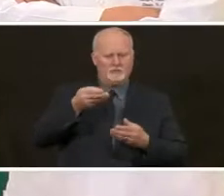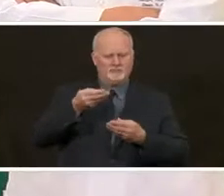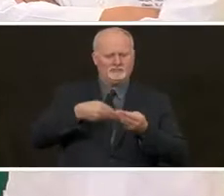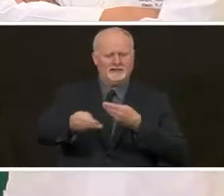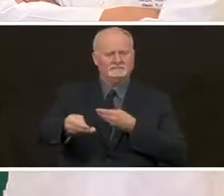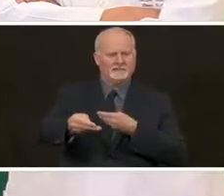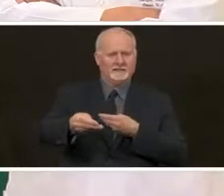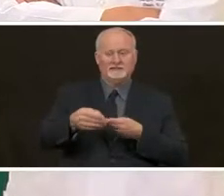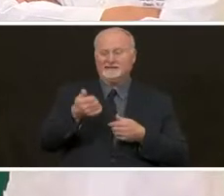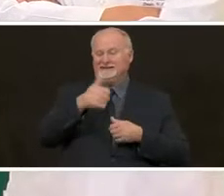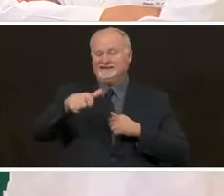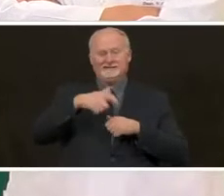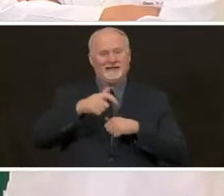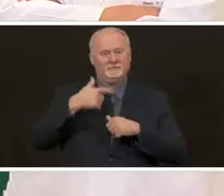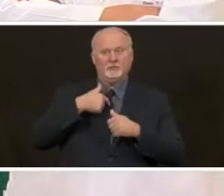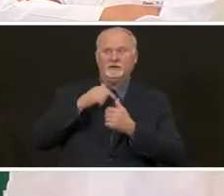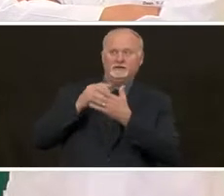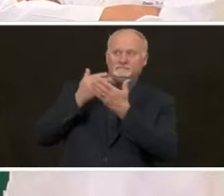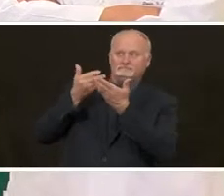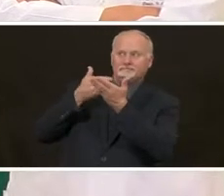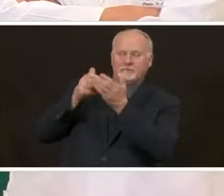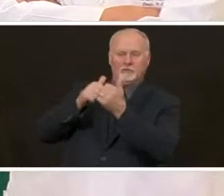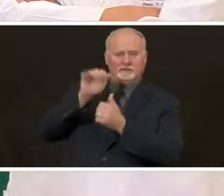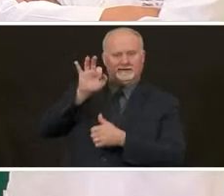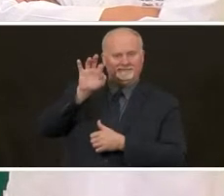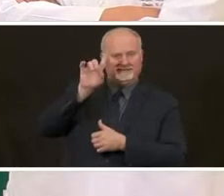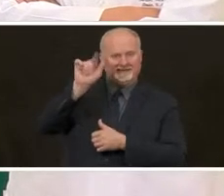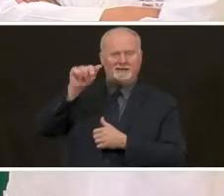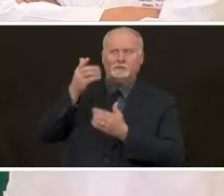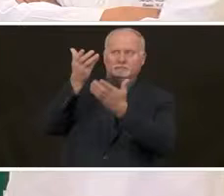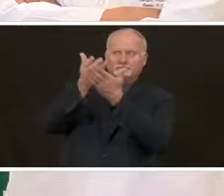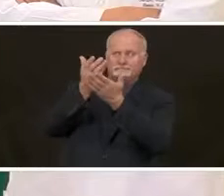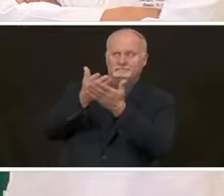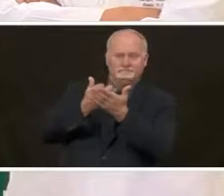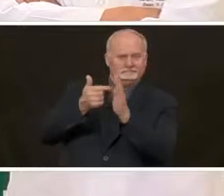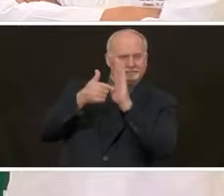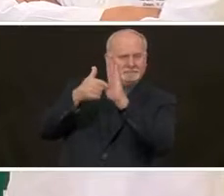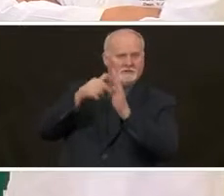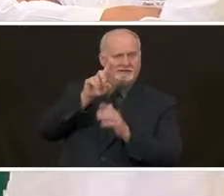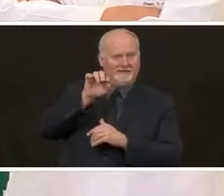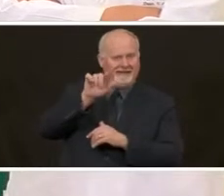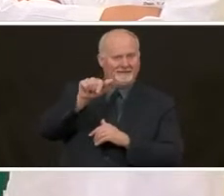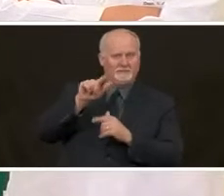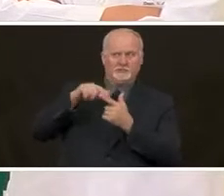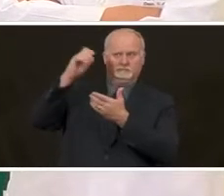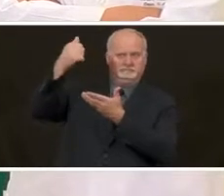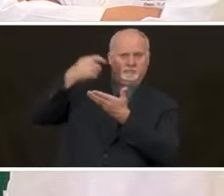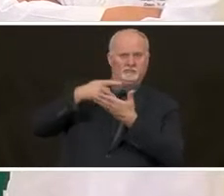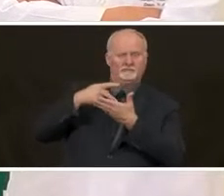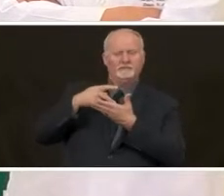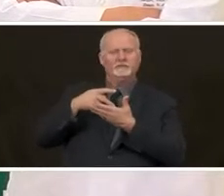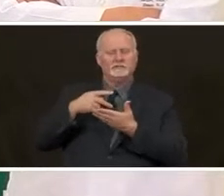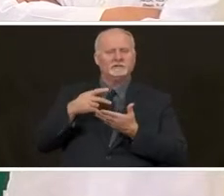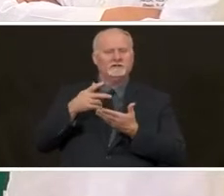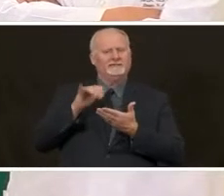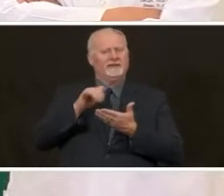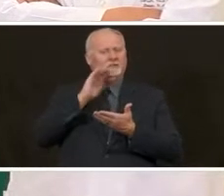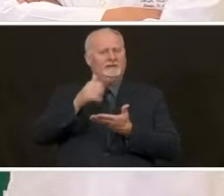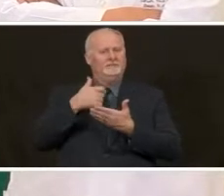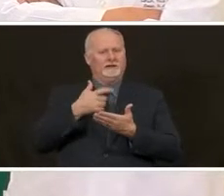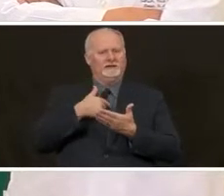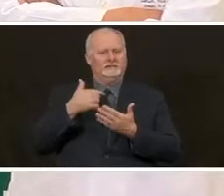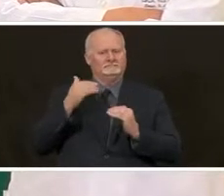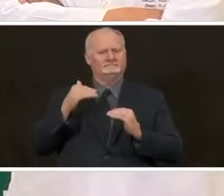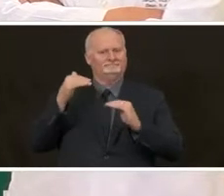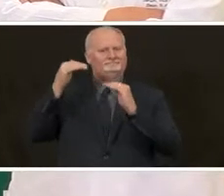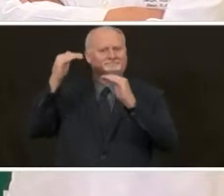opportunity to interact with the FDA, be able to demonstrate data, and be able to gain approval, I think that does move the field forward. We're going to